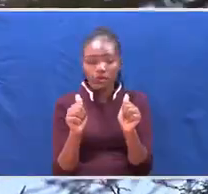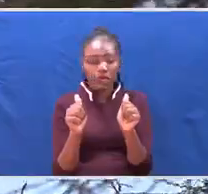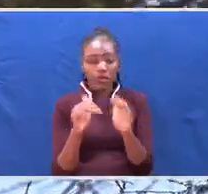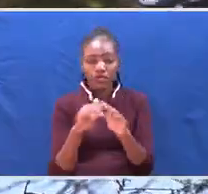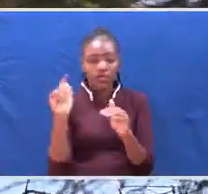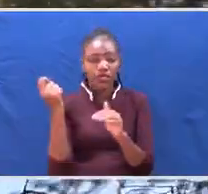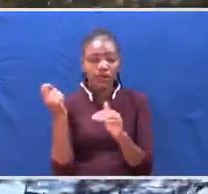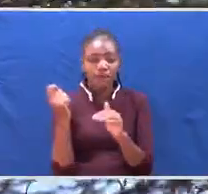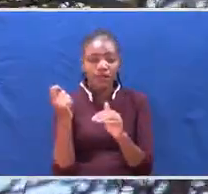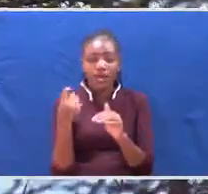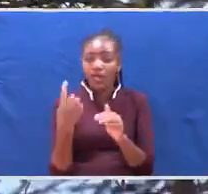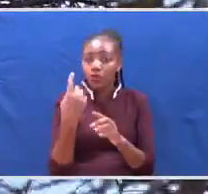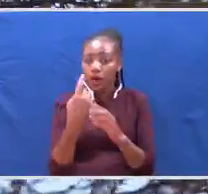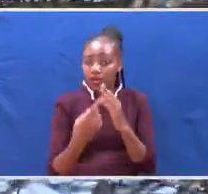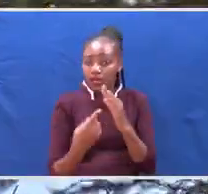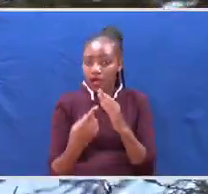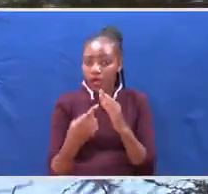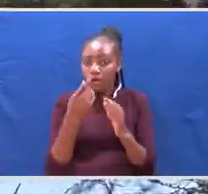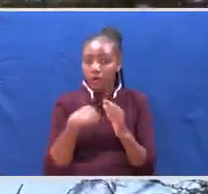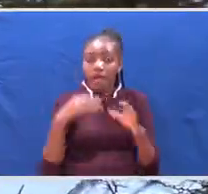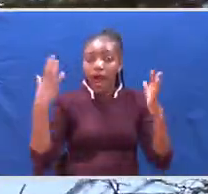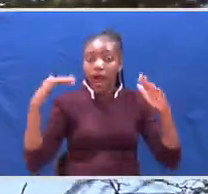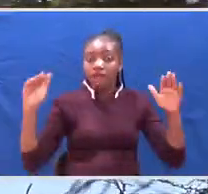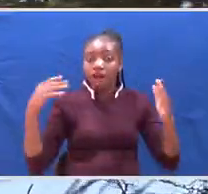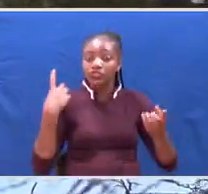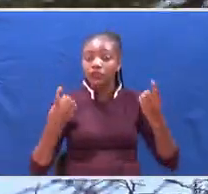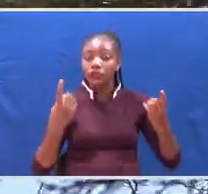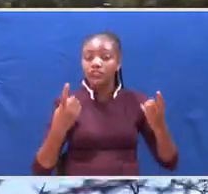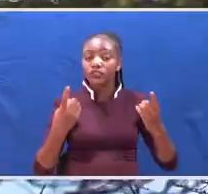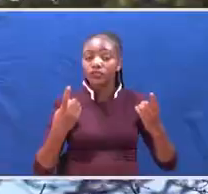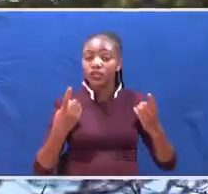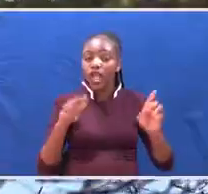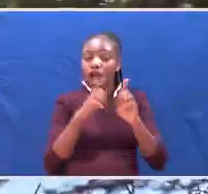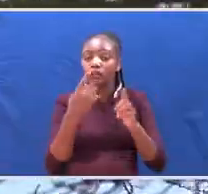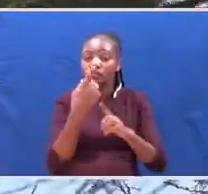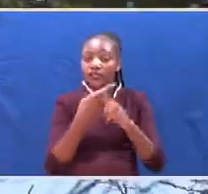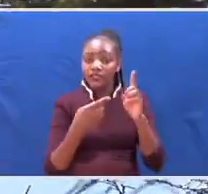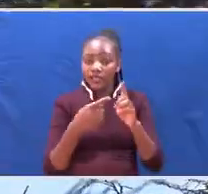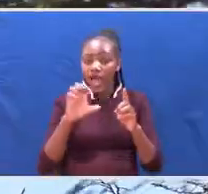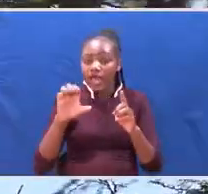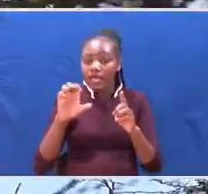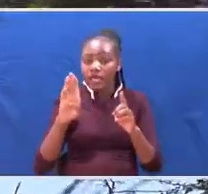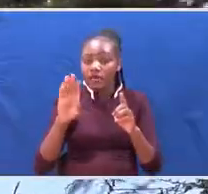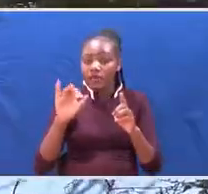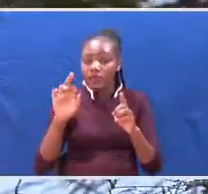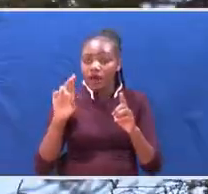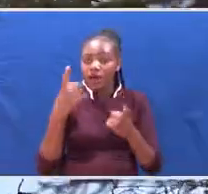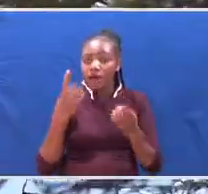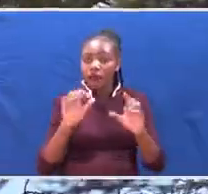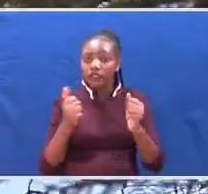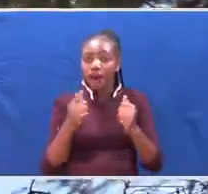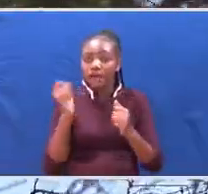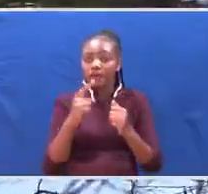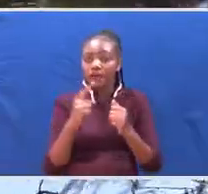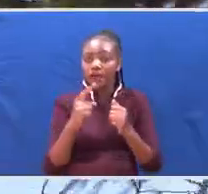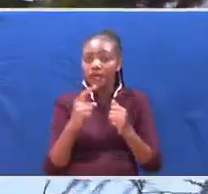Kenya. Annually, there are bird competitions globally. In this year's e-bird competition that took place in the